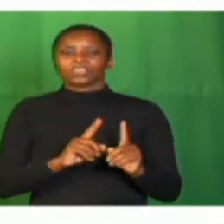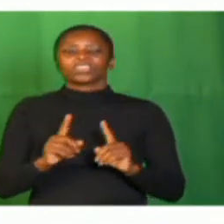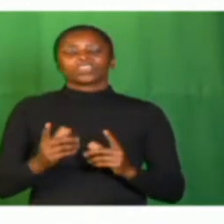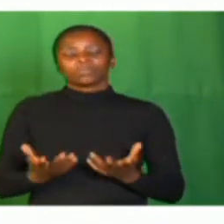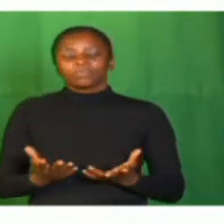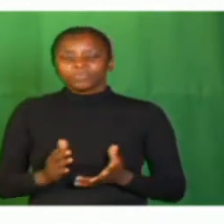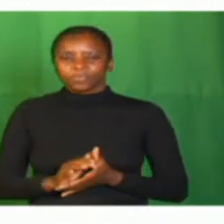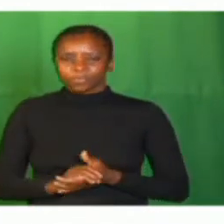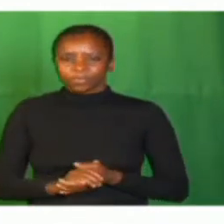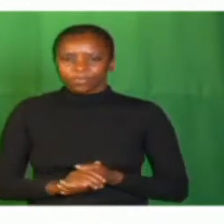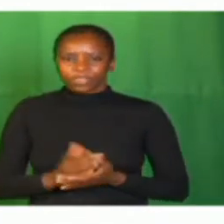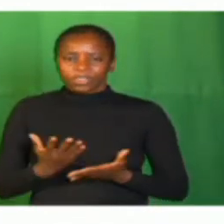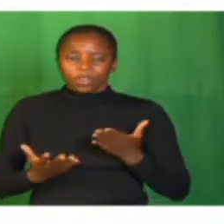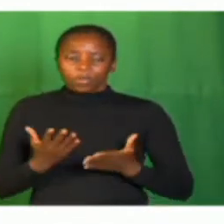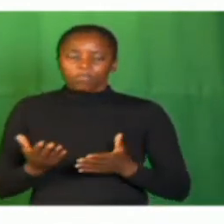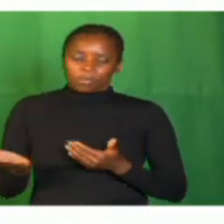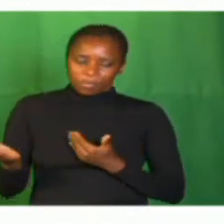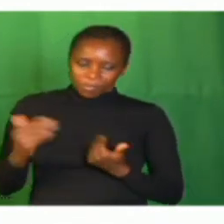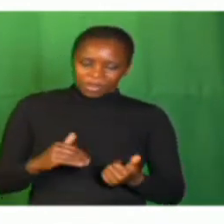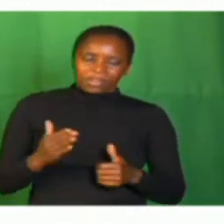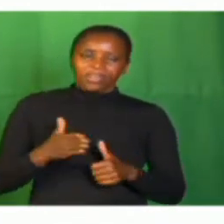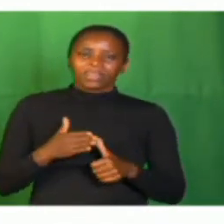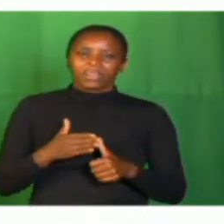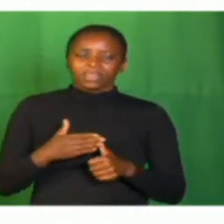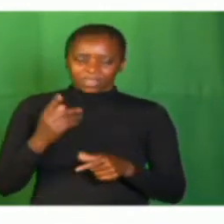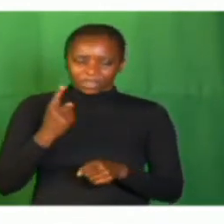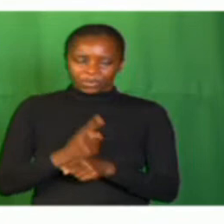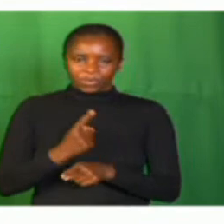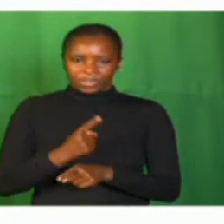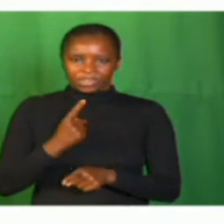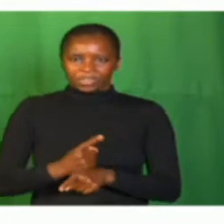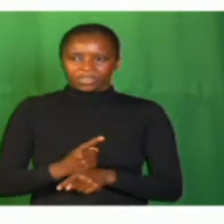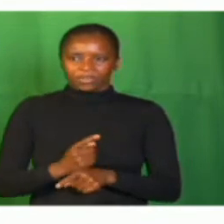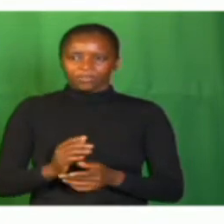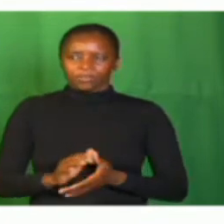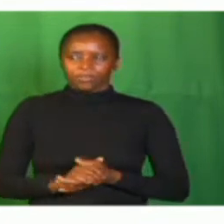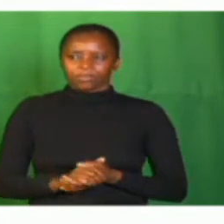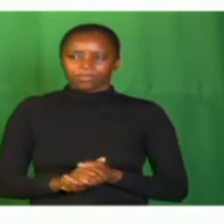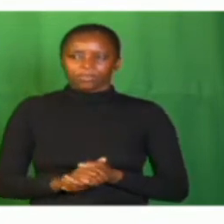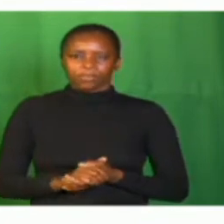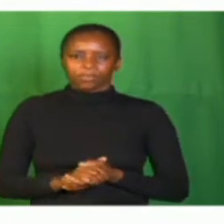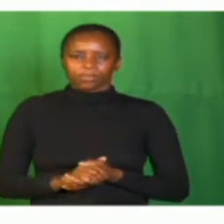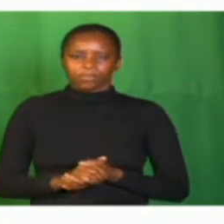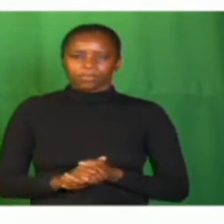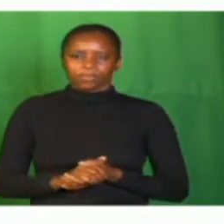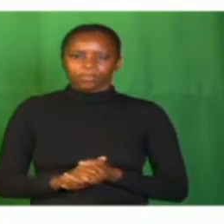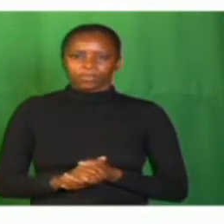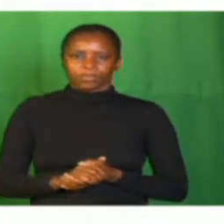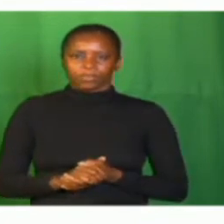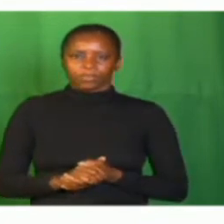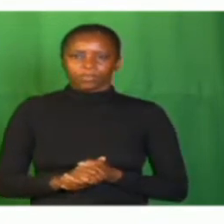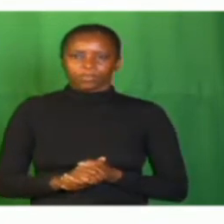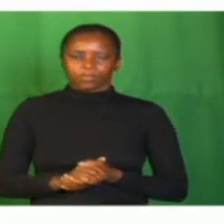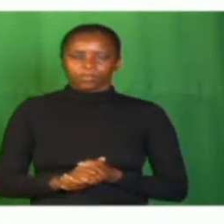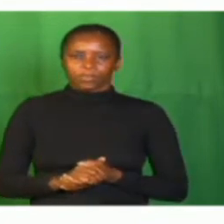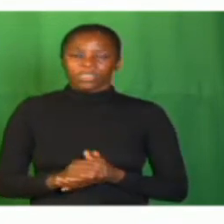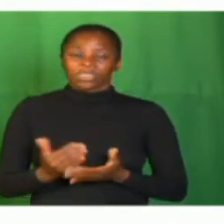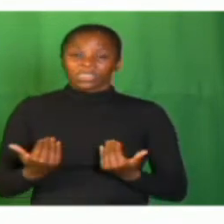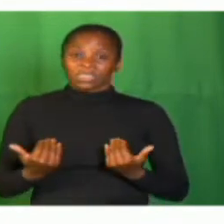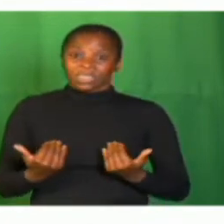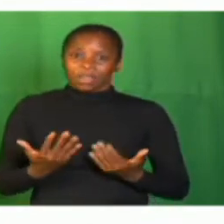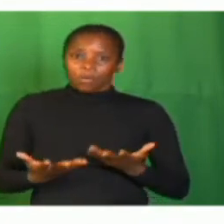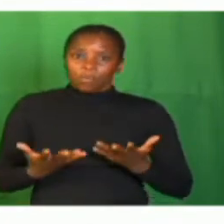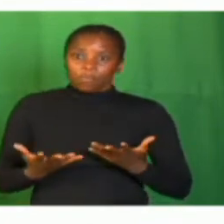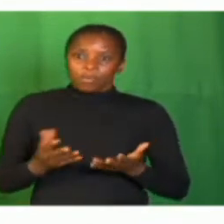same. You can all bring the answers. There is no problem. We shall then discuss them. Lerato, for me now, let us give the learner at home to do the